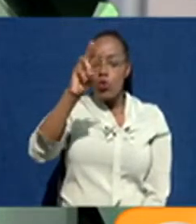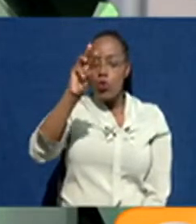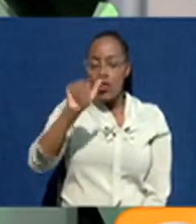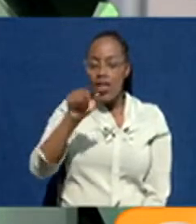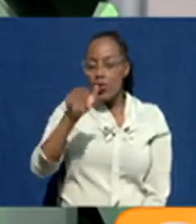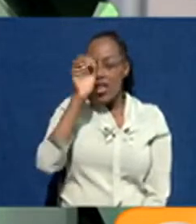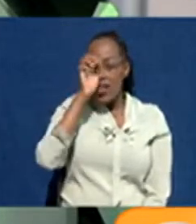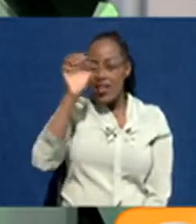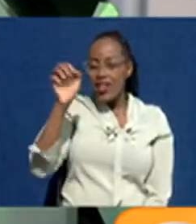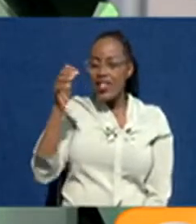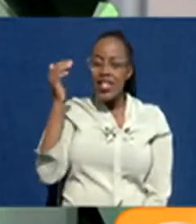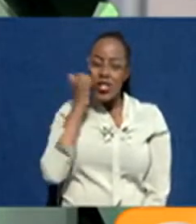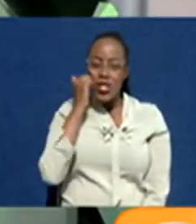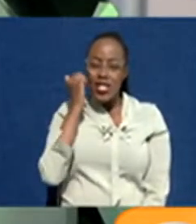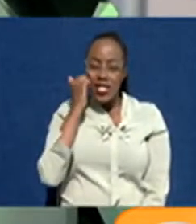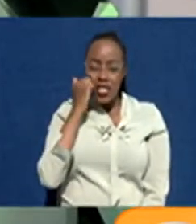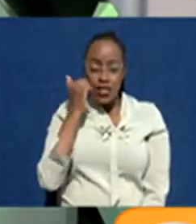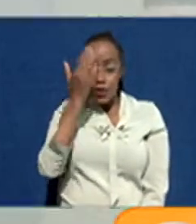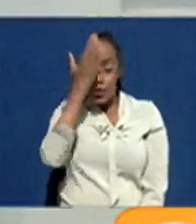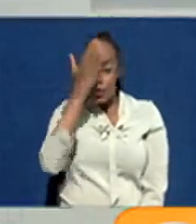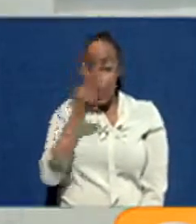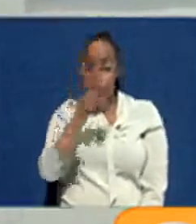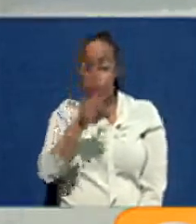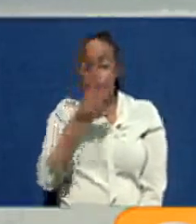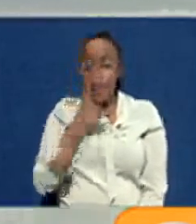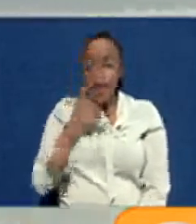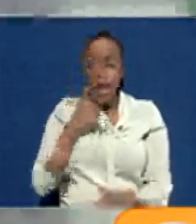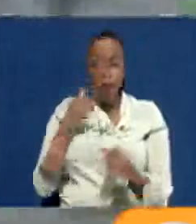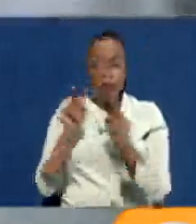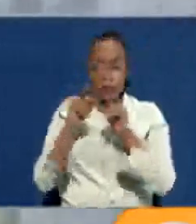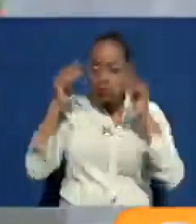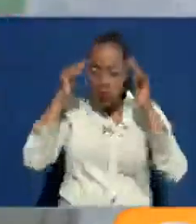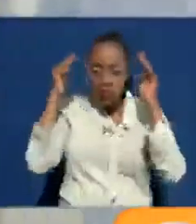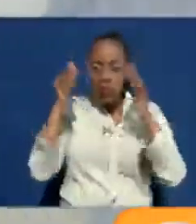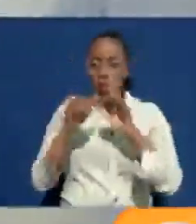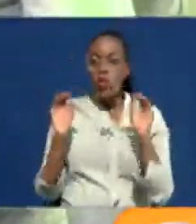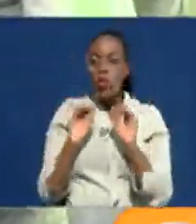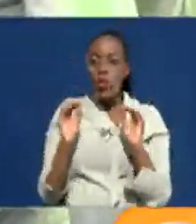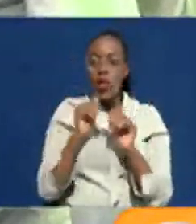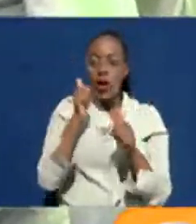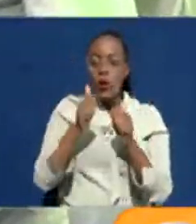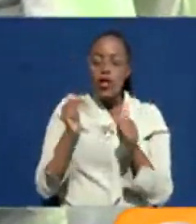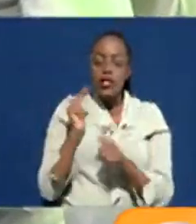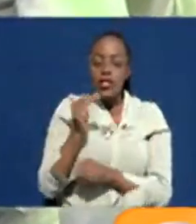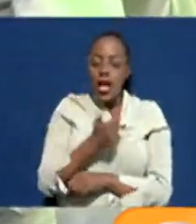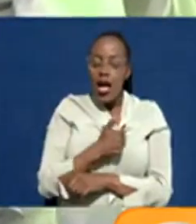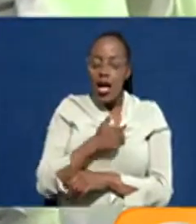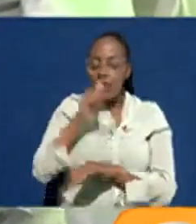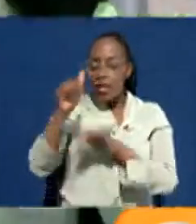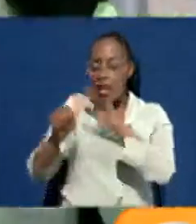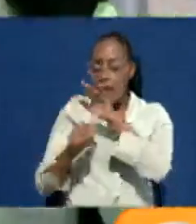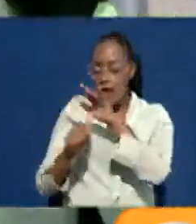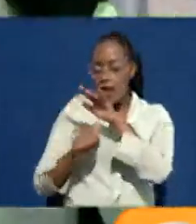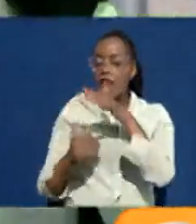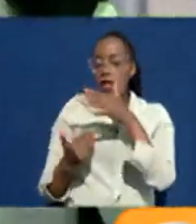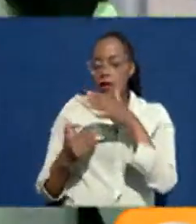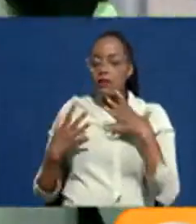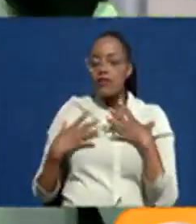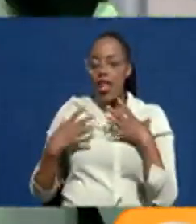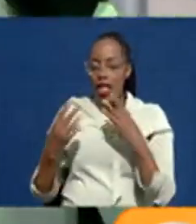tropical diseases simply because they don't get the kind of attention that we who are in the health industry